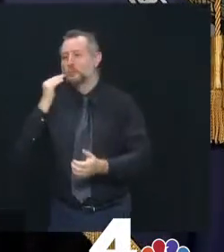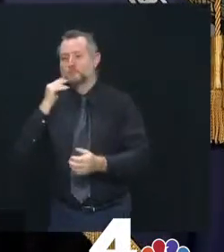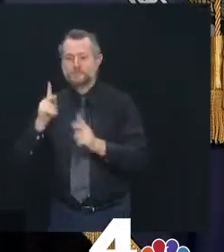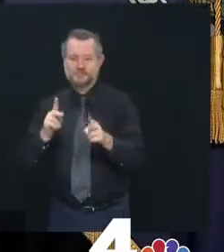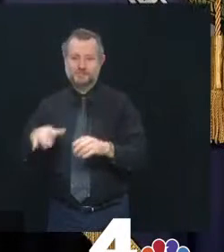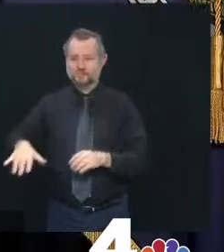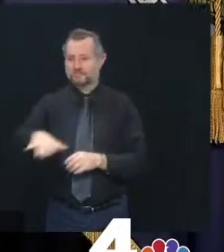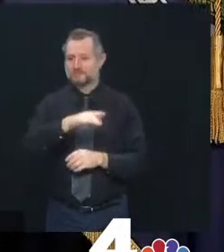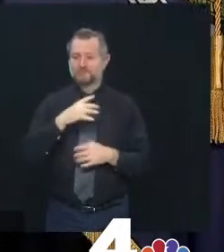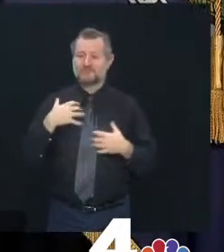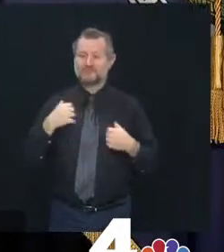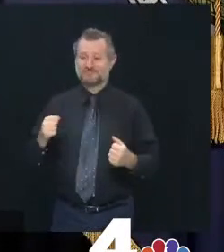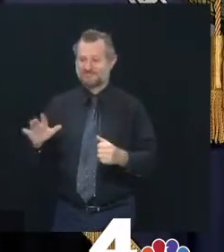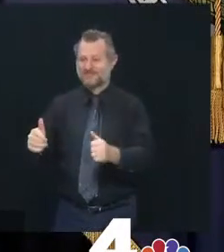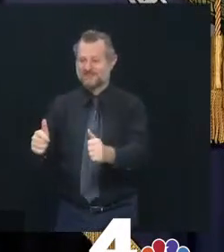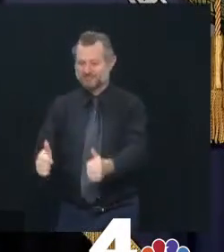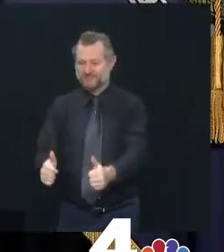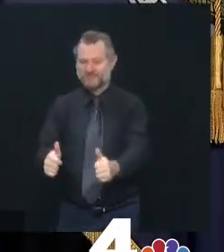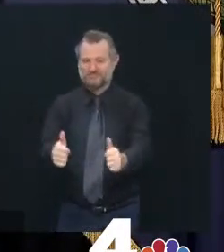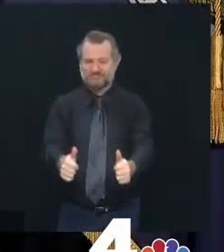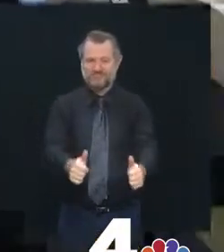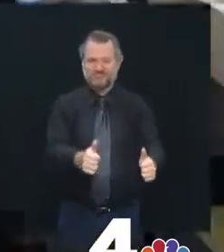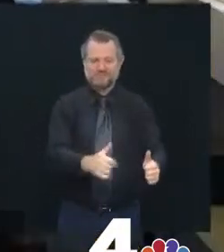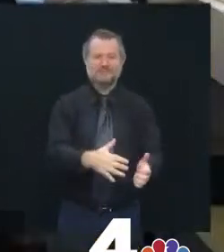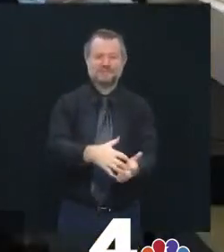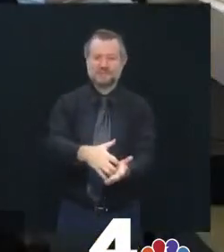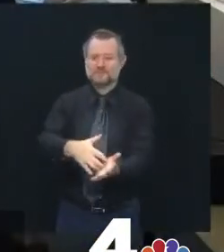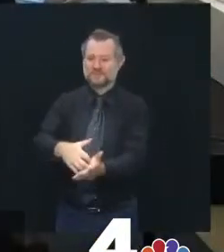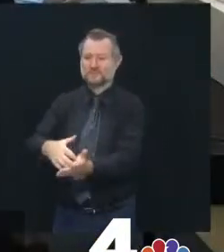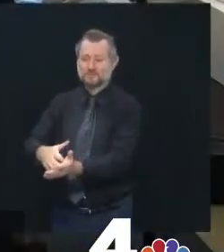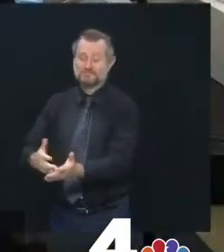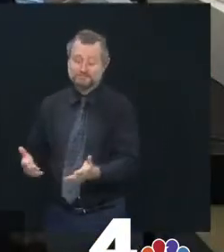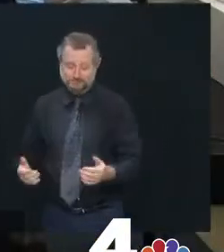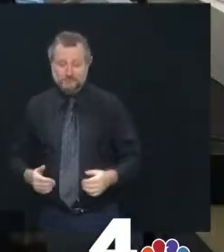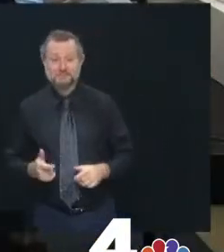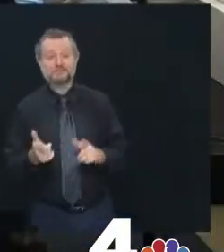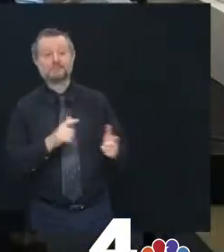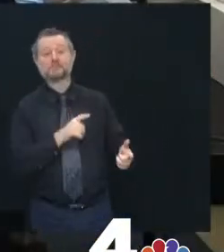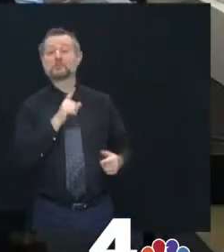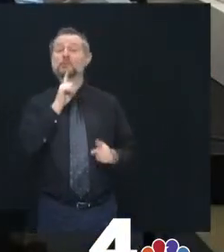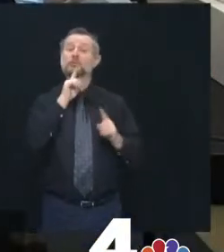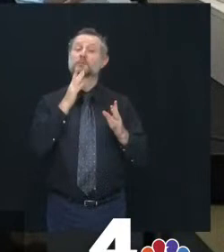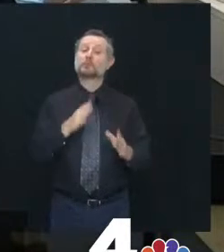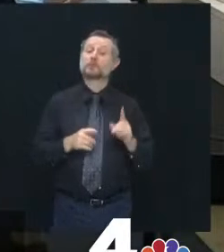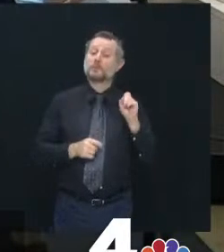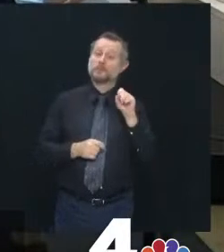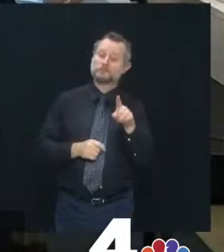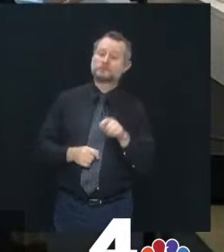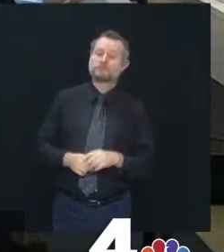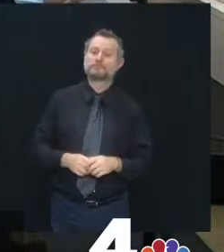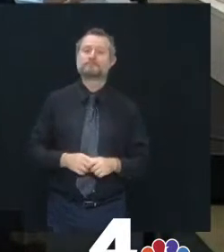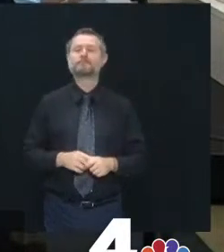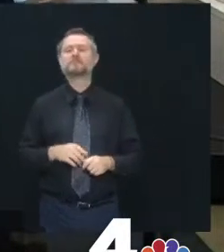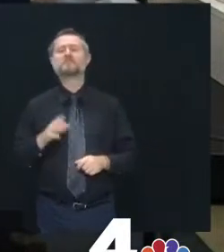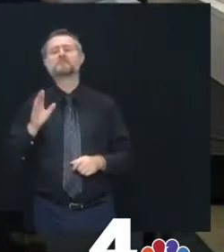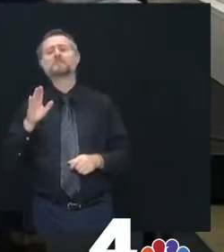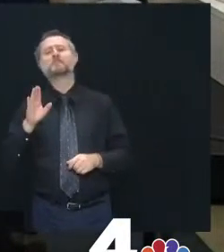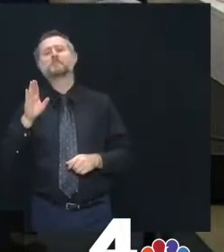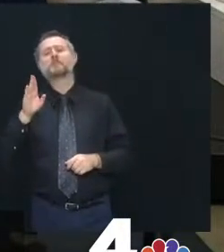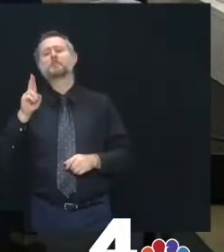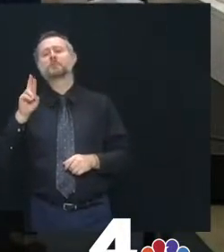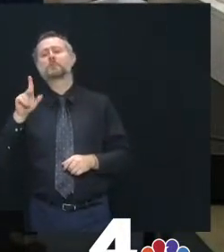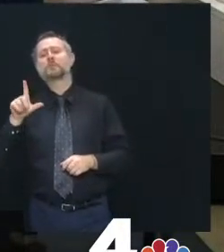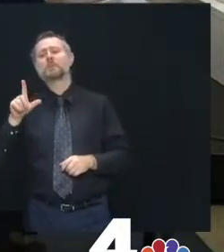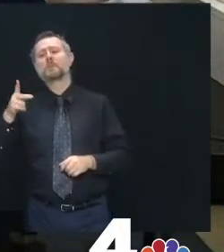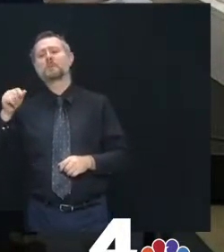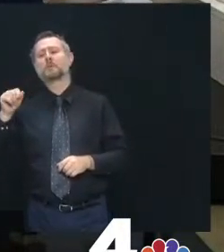they are most vulnerable to the virus. Governor, the Borough Park community activists are planning to protest against you and